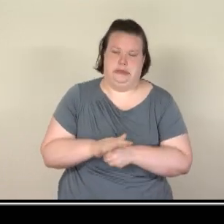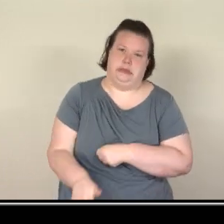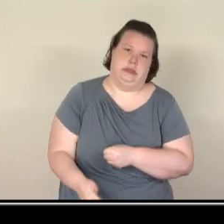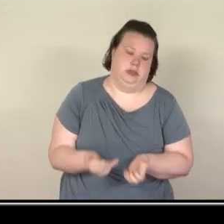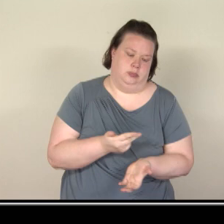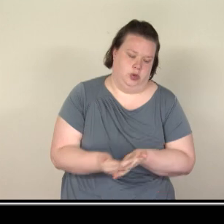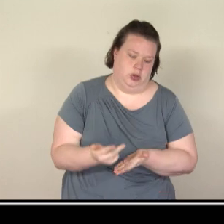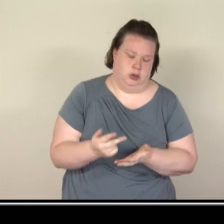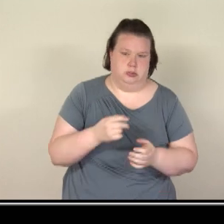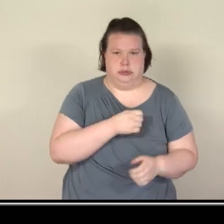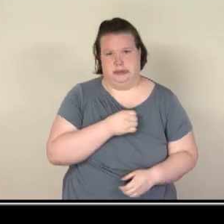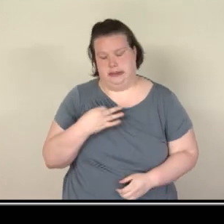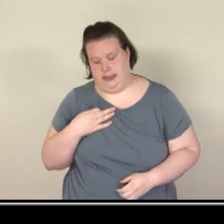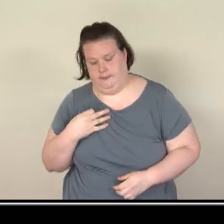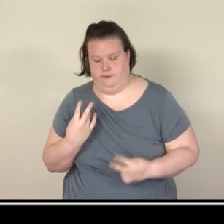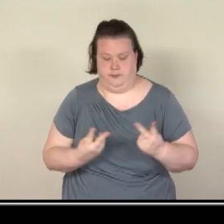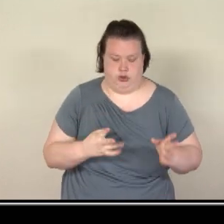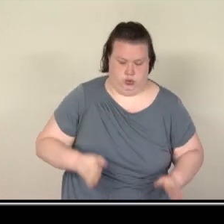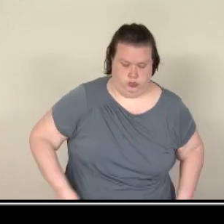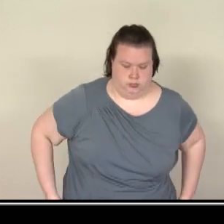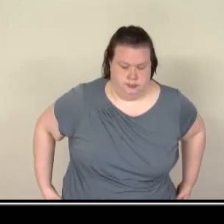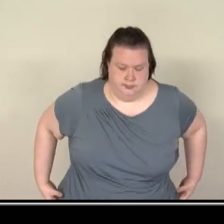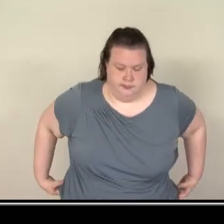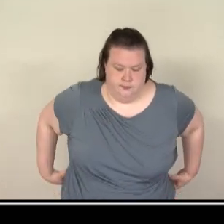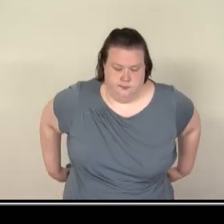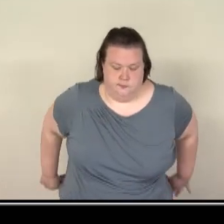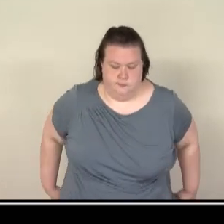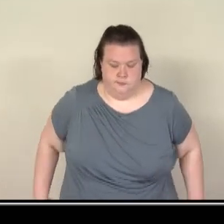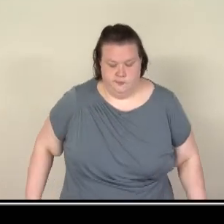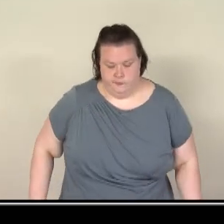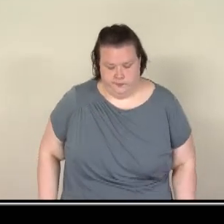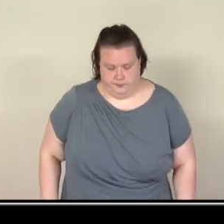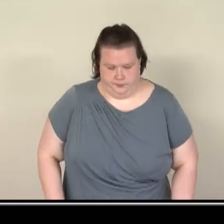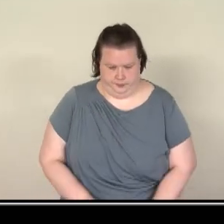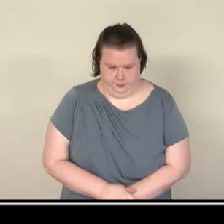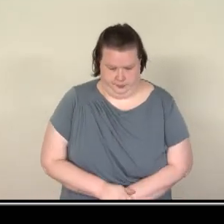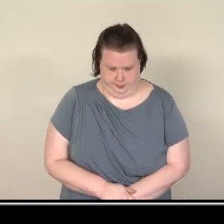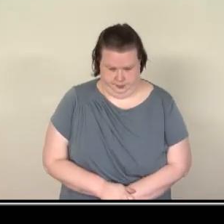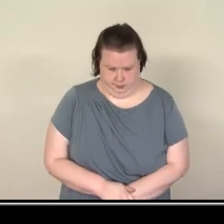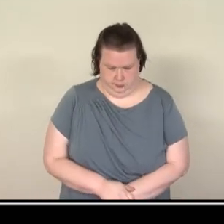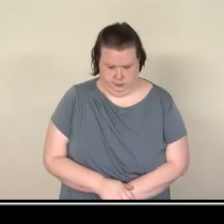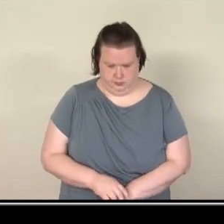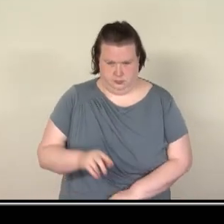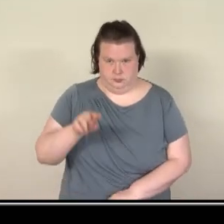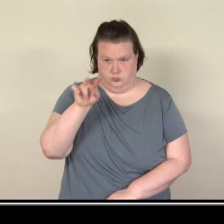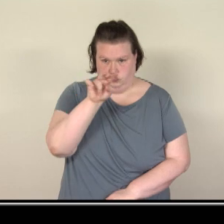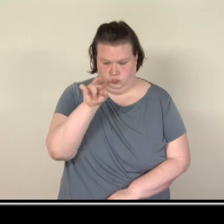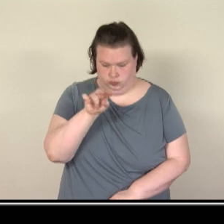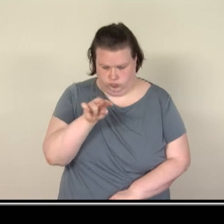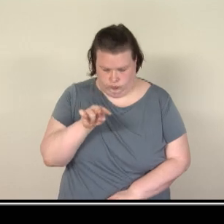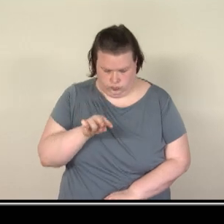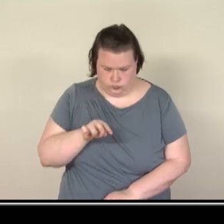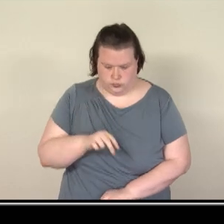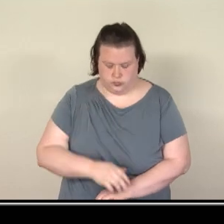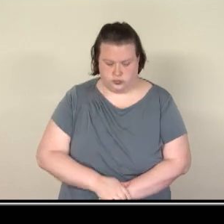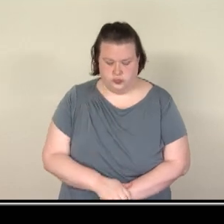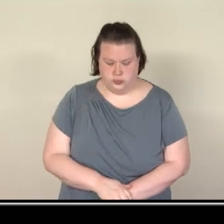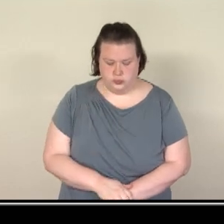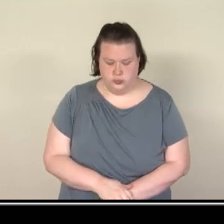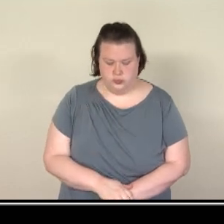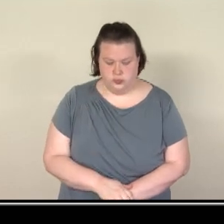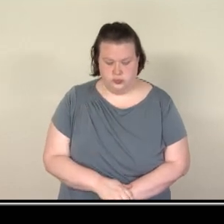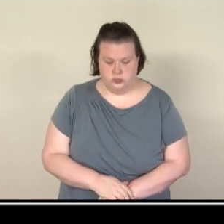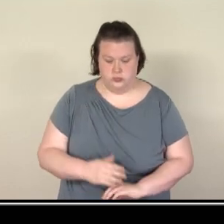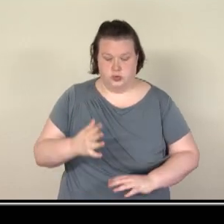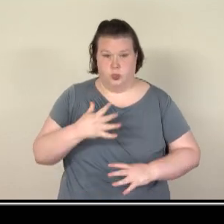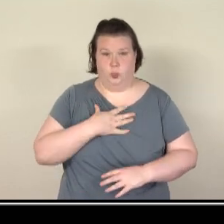and for visitors. And then as you work your way down the site plan, obviously the main building